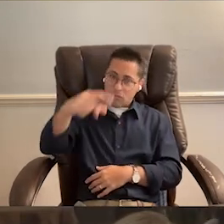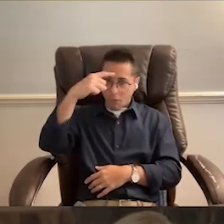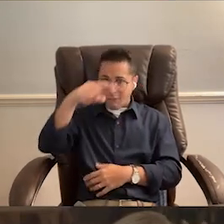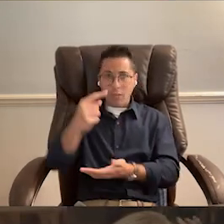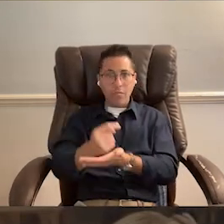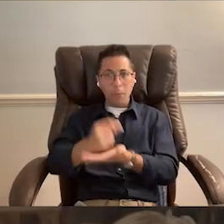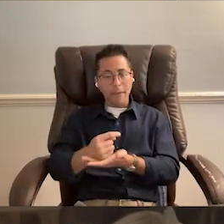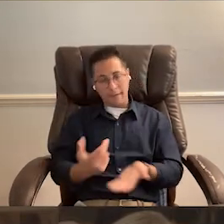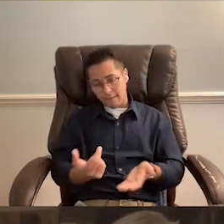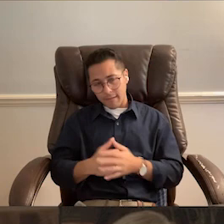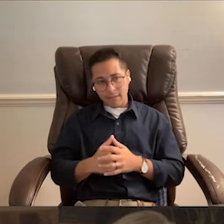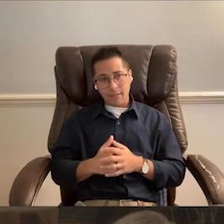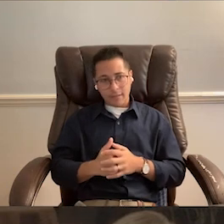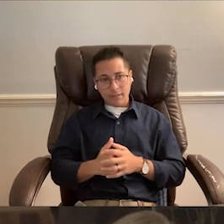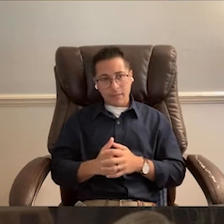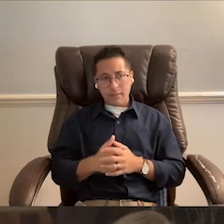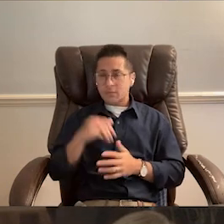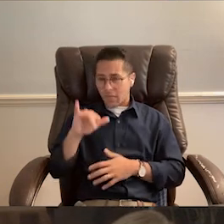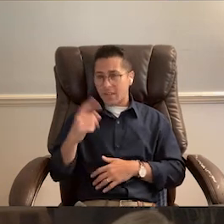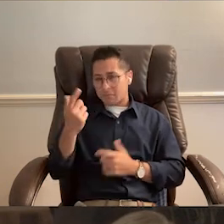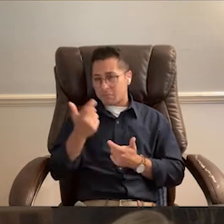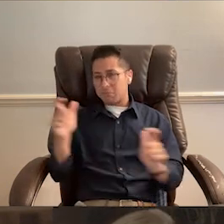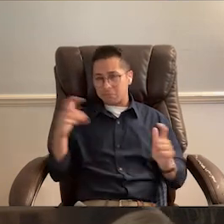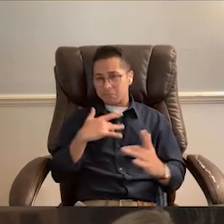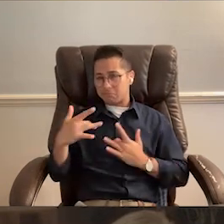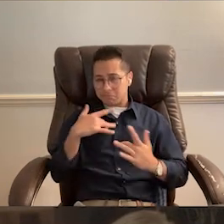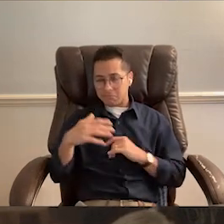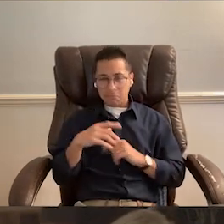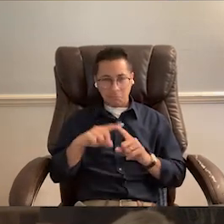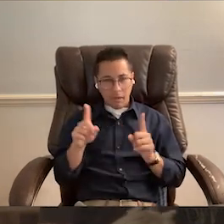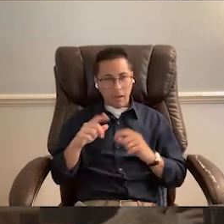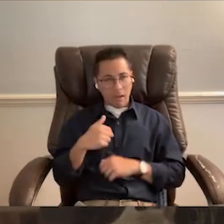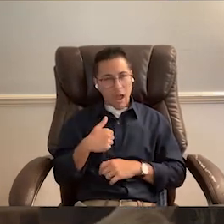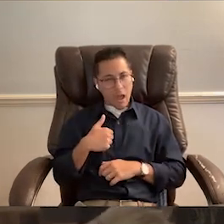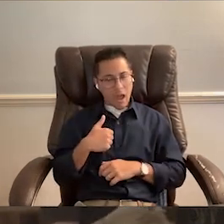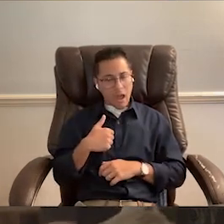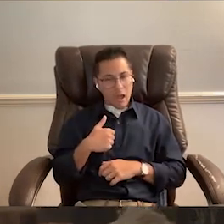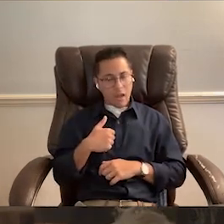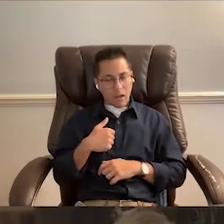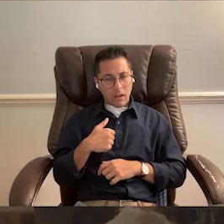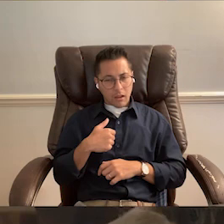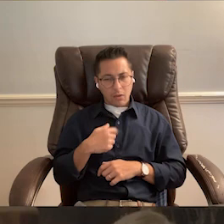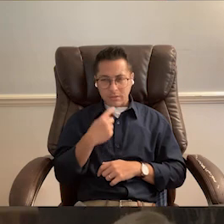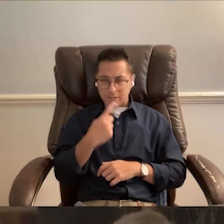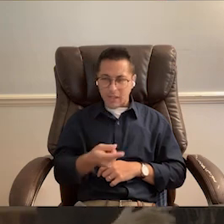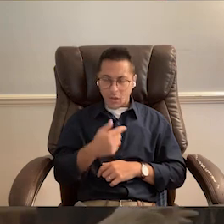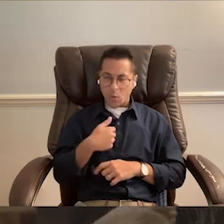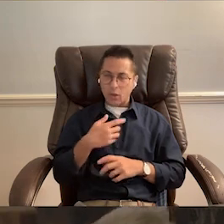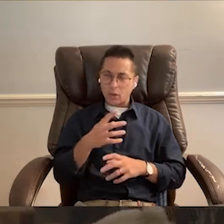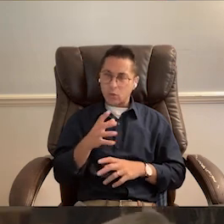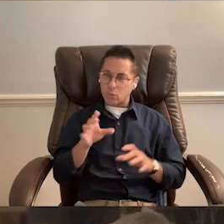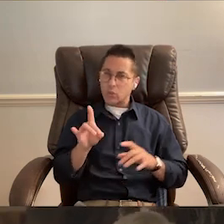people can't afford therapy, or their parents just straight up tell them no for therapy. So, that's a big concern